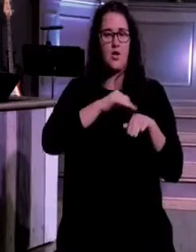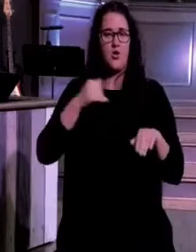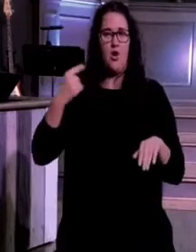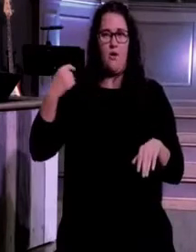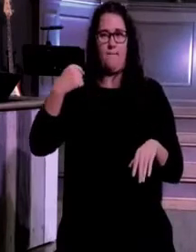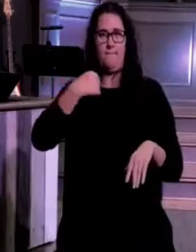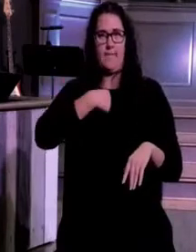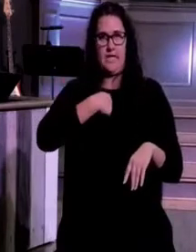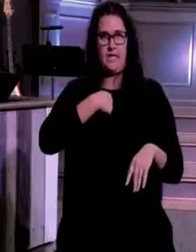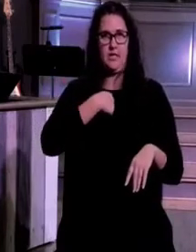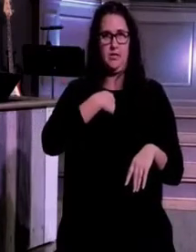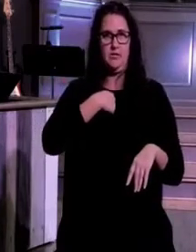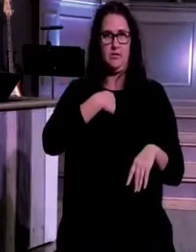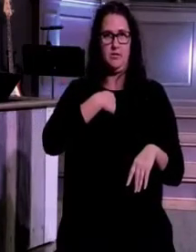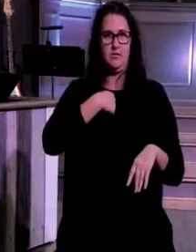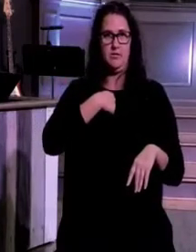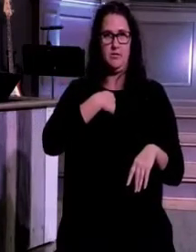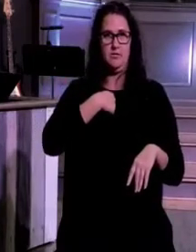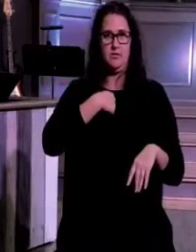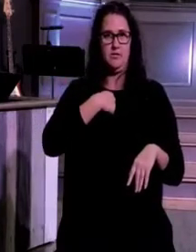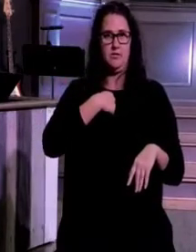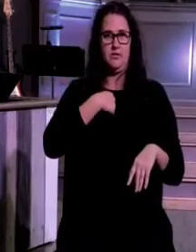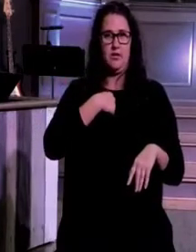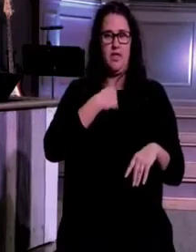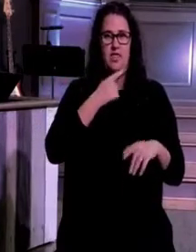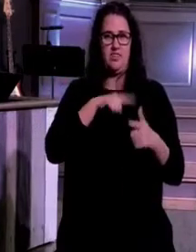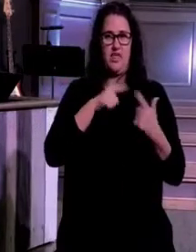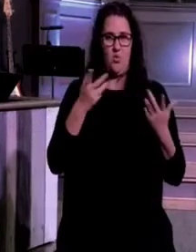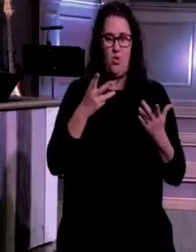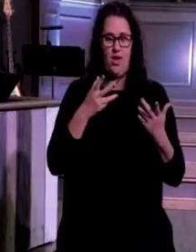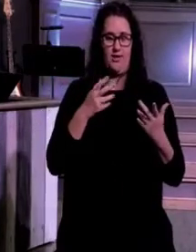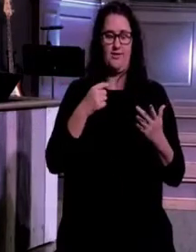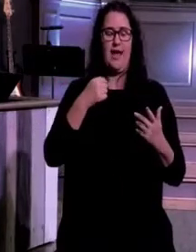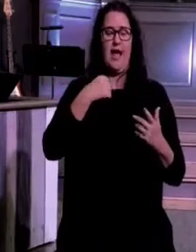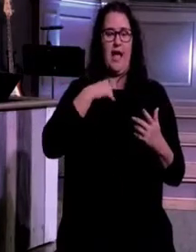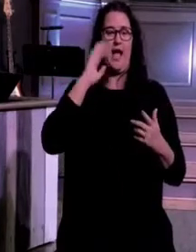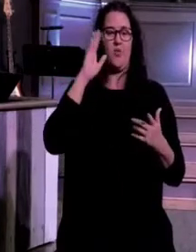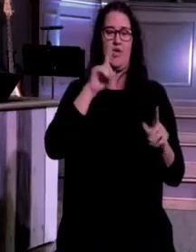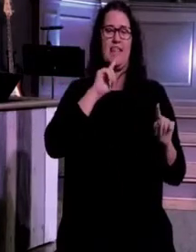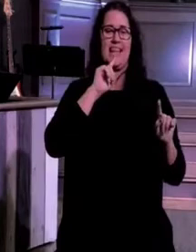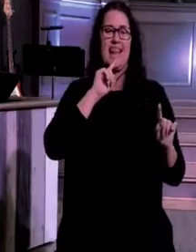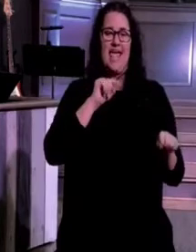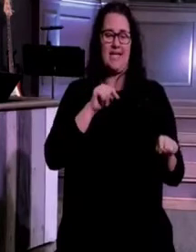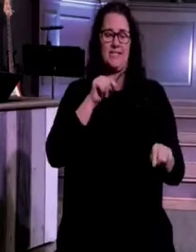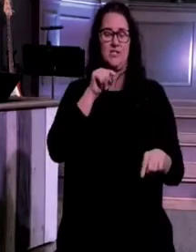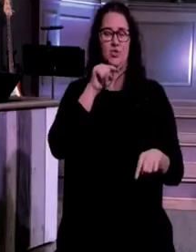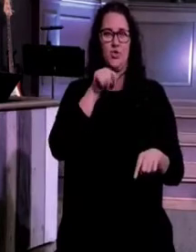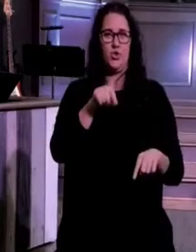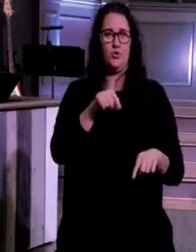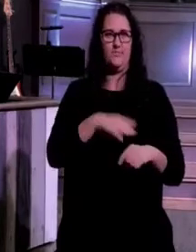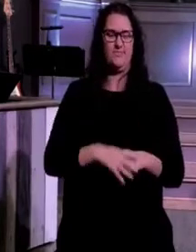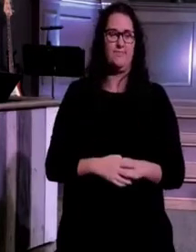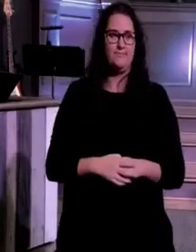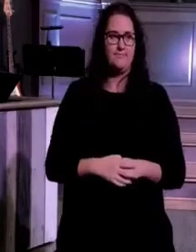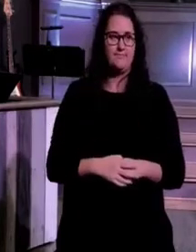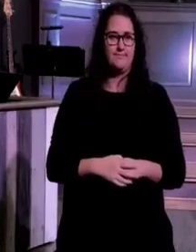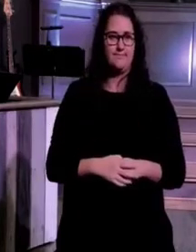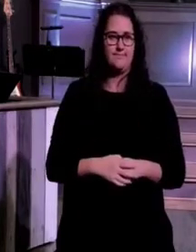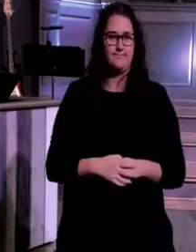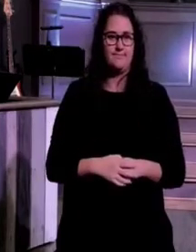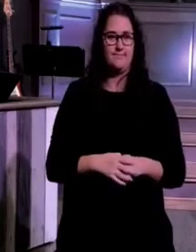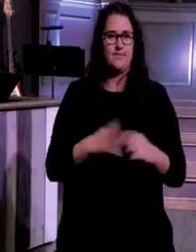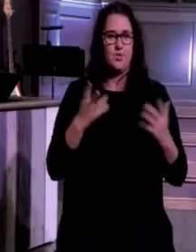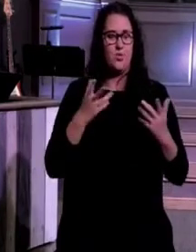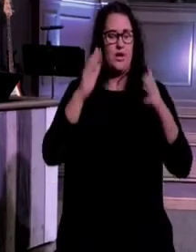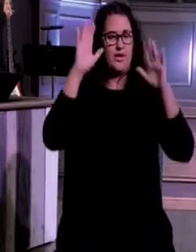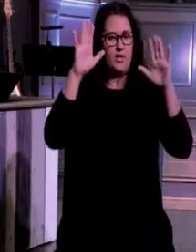me. And somebody tell me, I will answer you. What an